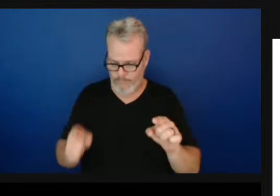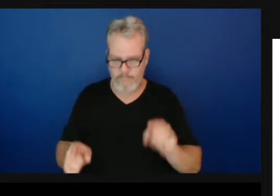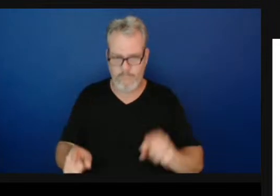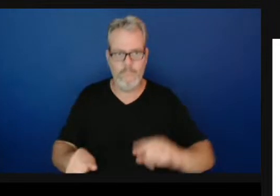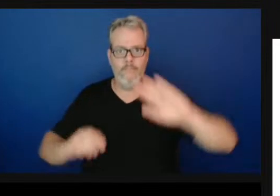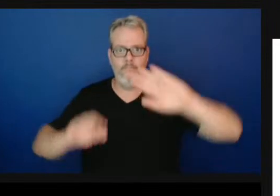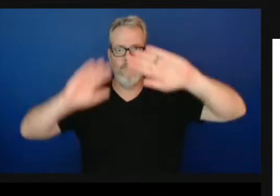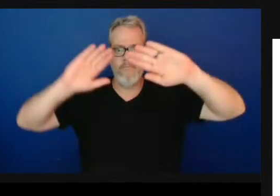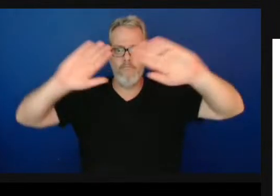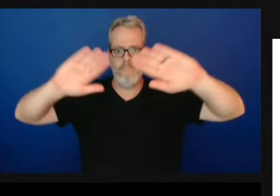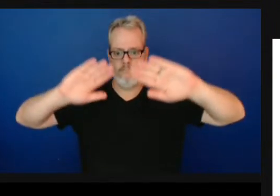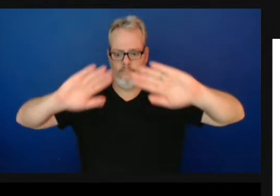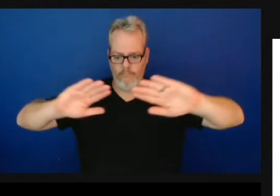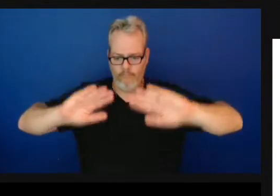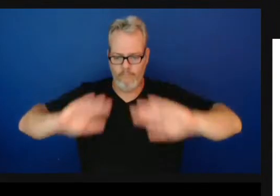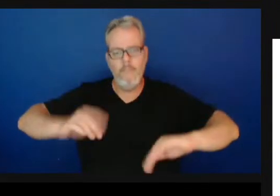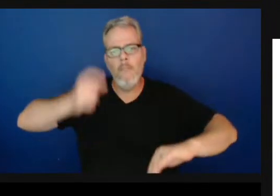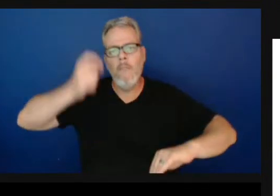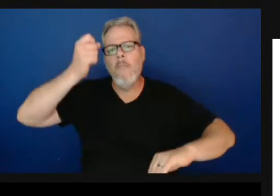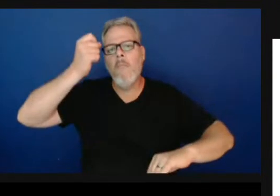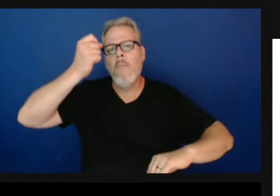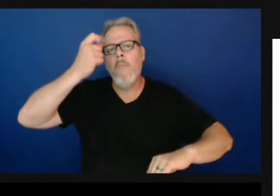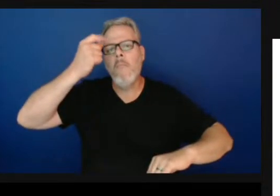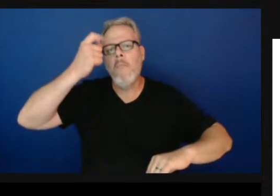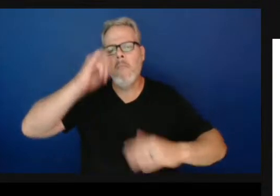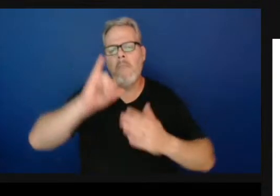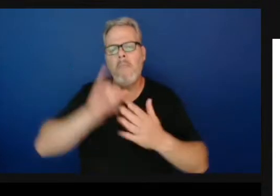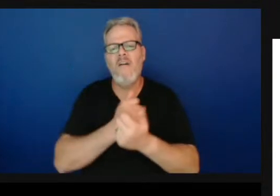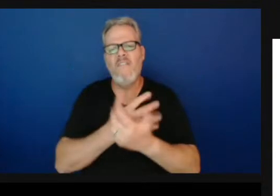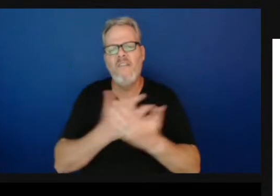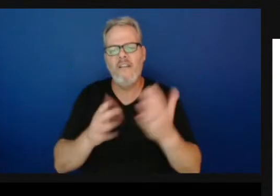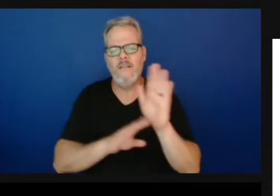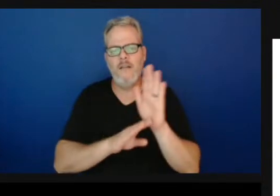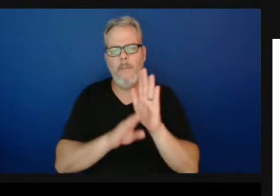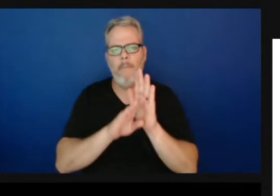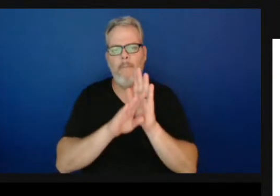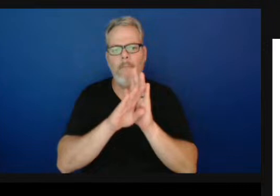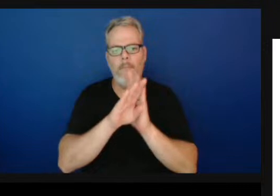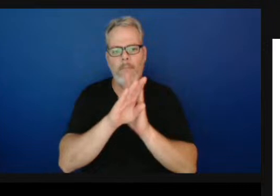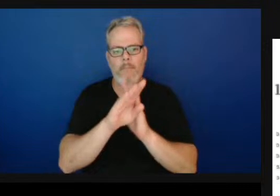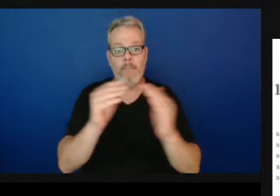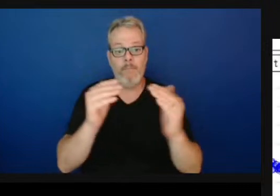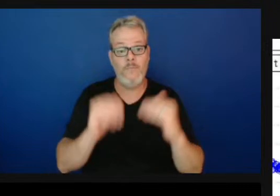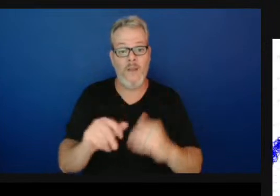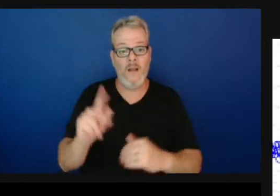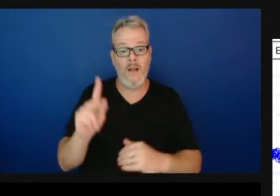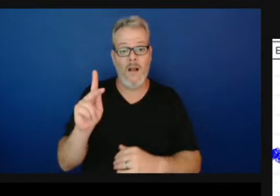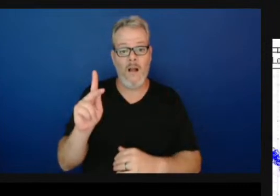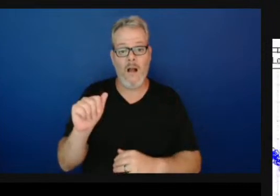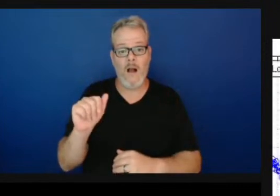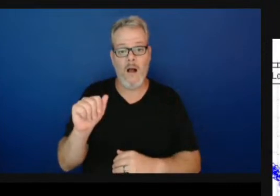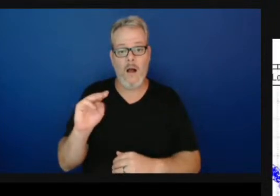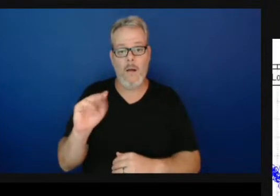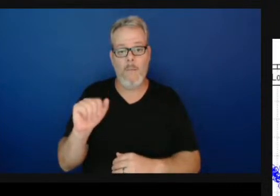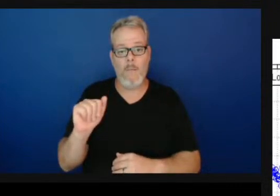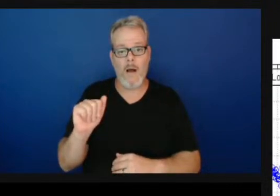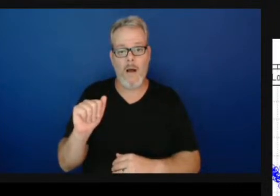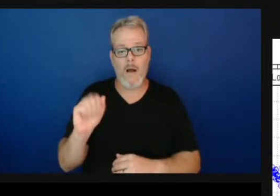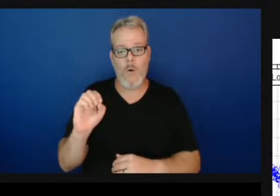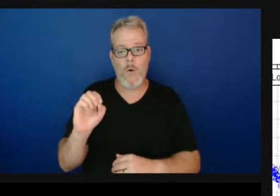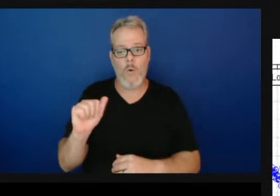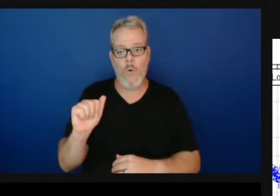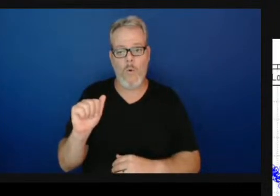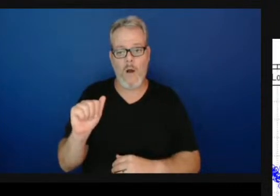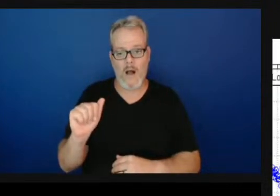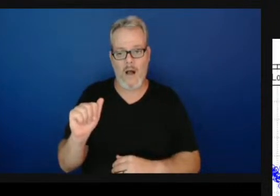sense that could really be a real upward signal as well. Kīlauea is further to the east, showing some funny little